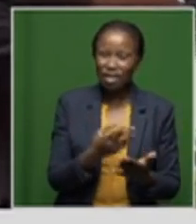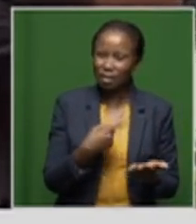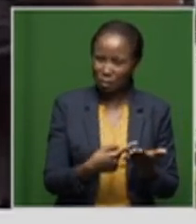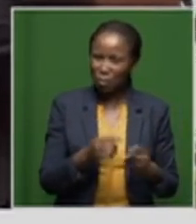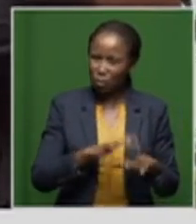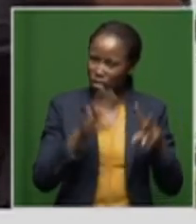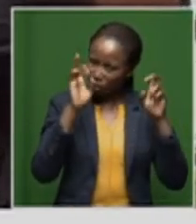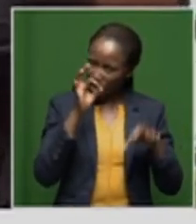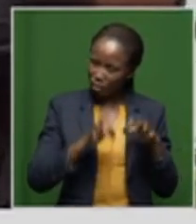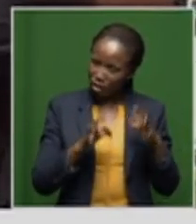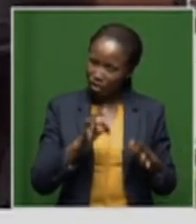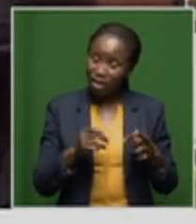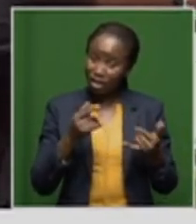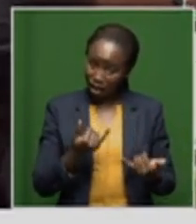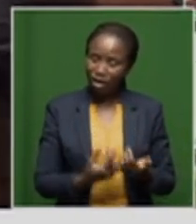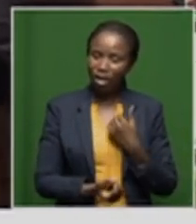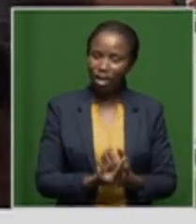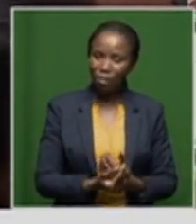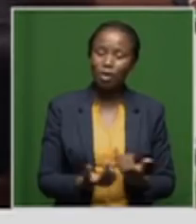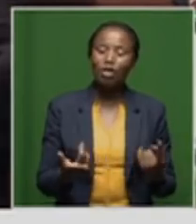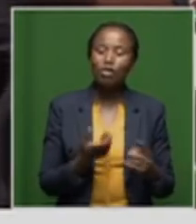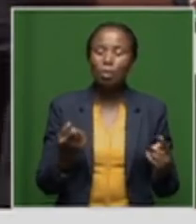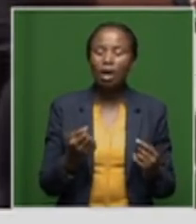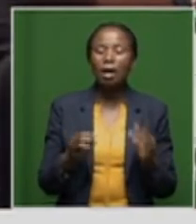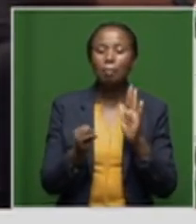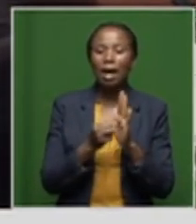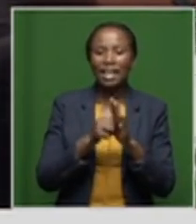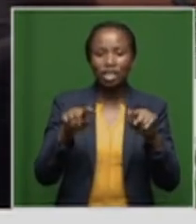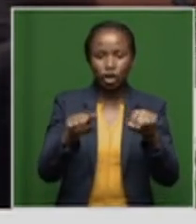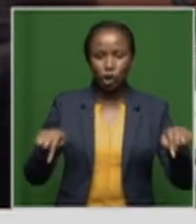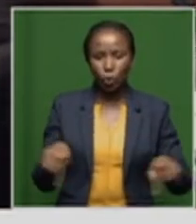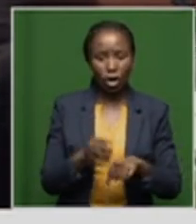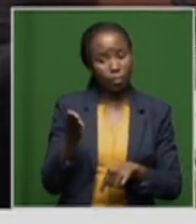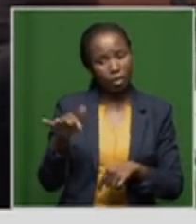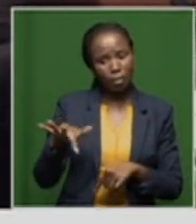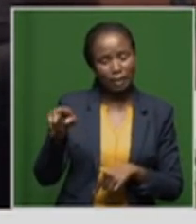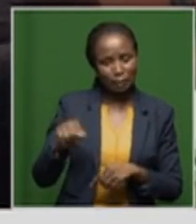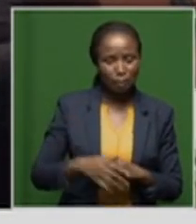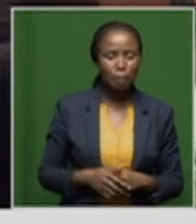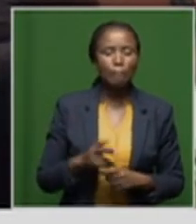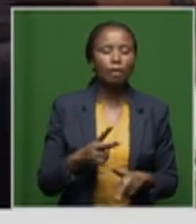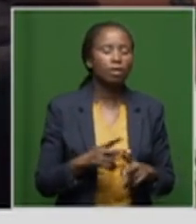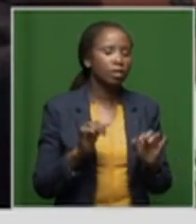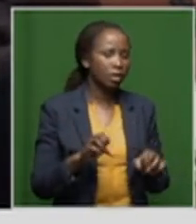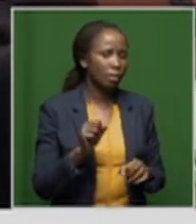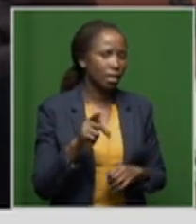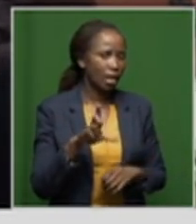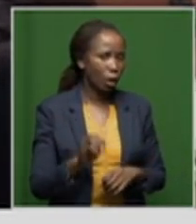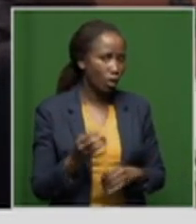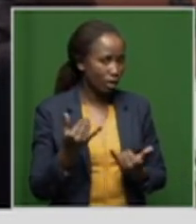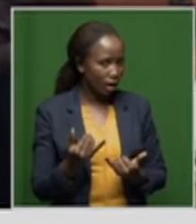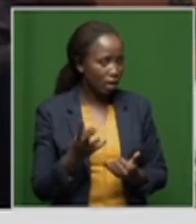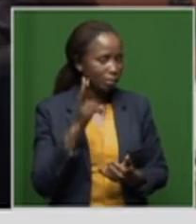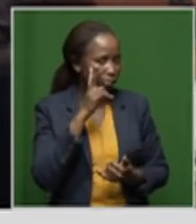festival of politics that's about to take place at the Market Square. Certainly, Samgele, what we are witnessing basically is